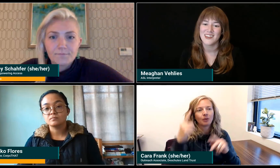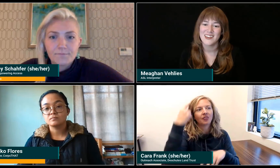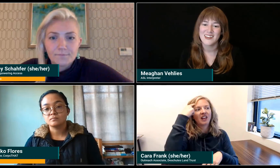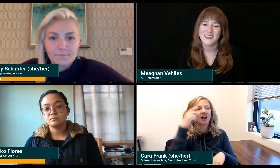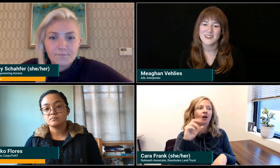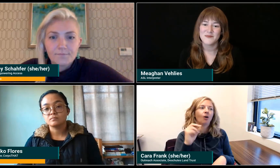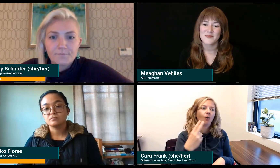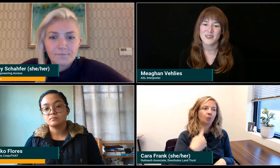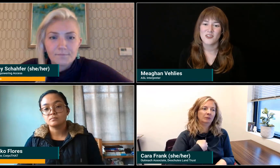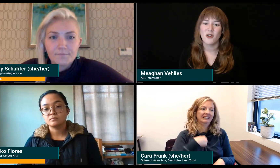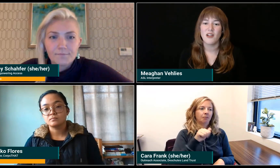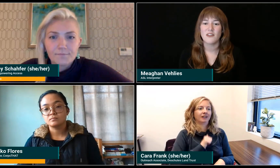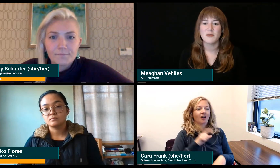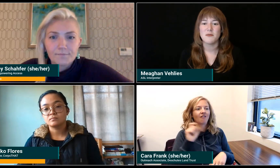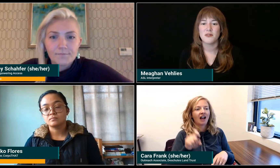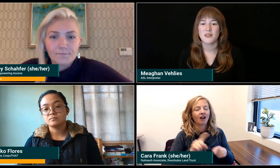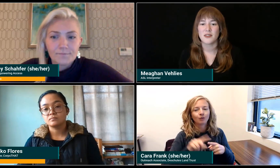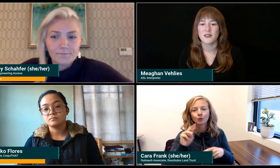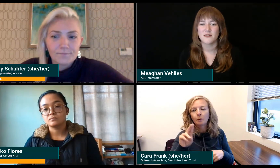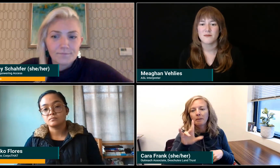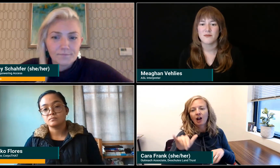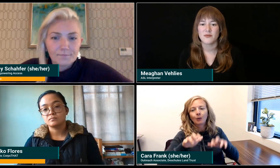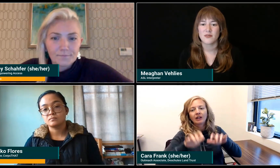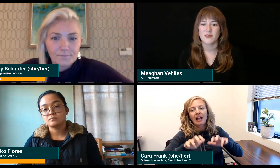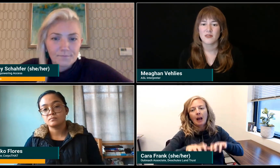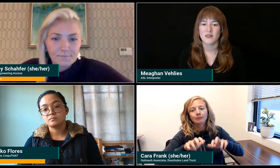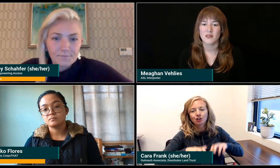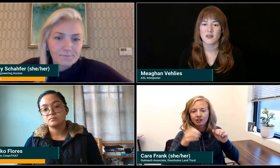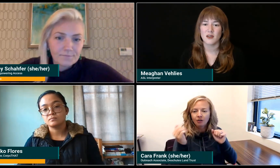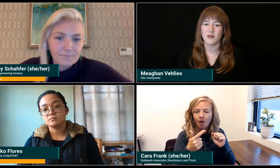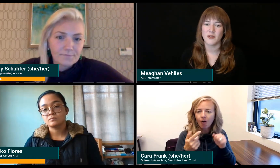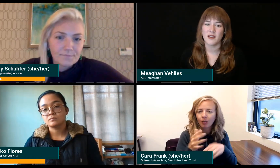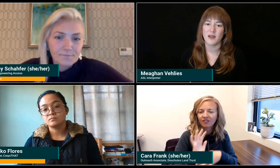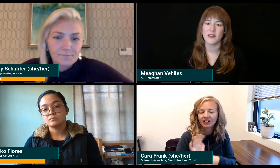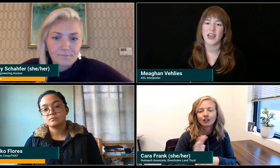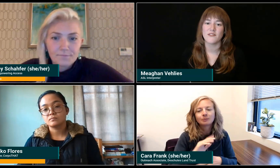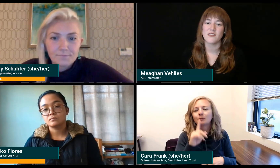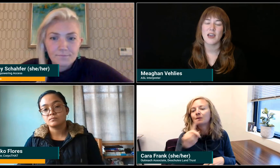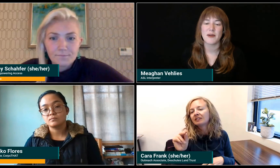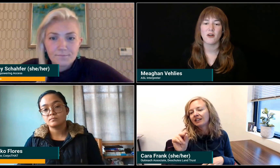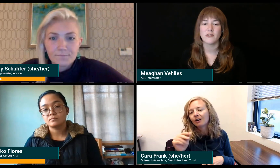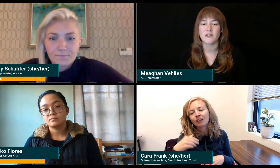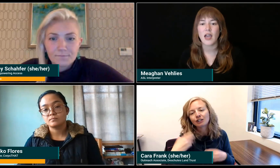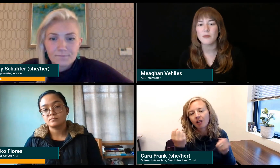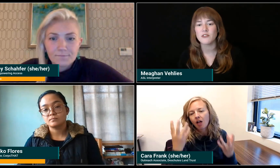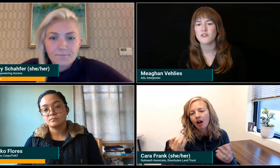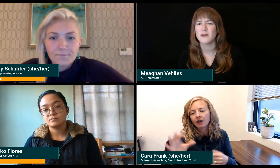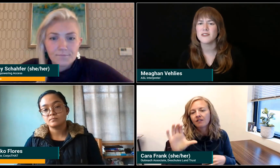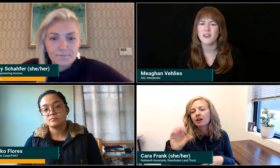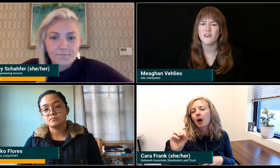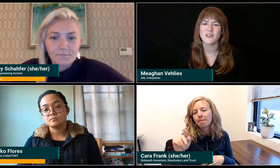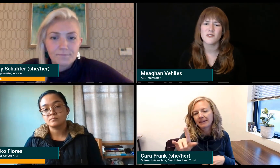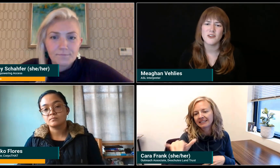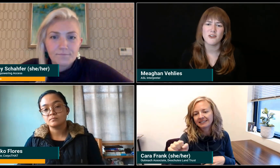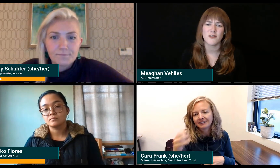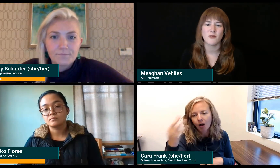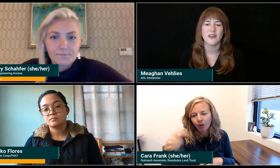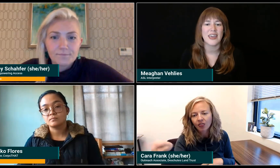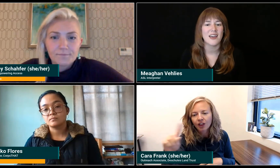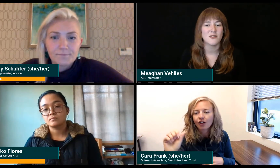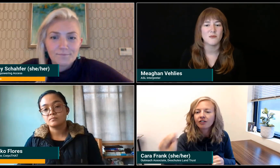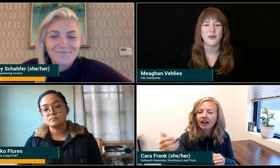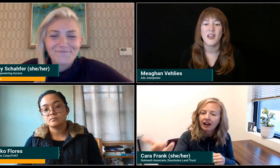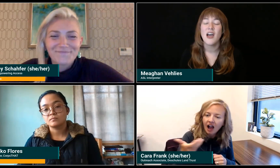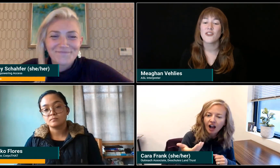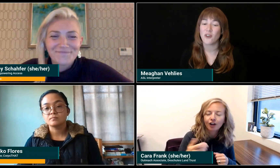eyes. A lot of people think, I'm going to have to type out all these captions for myself on this video if I want